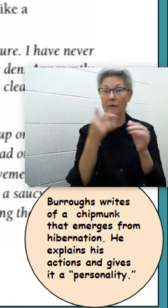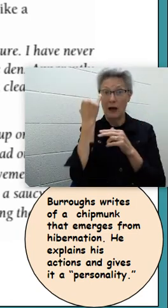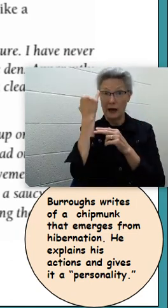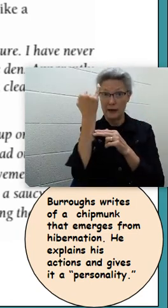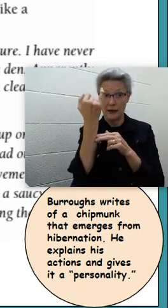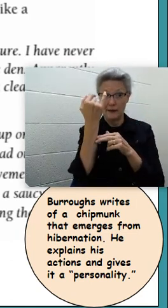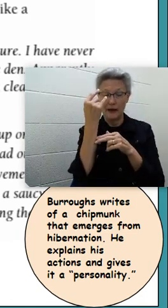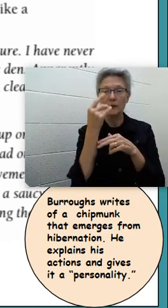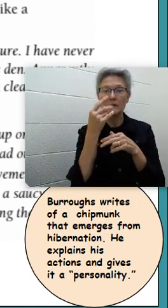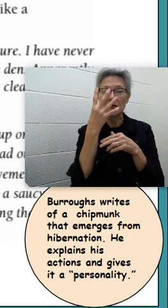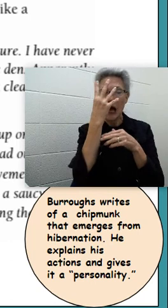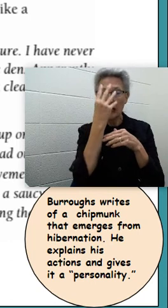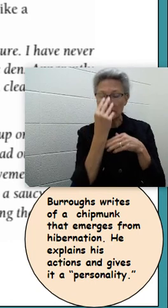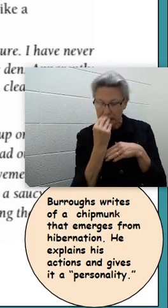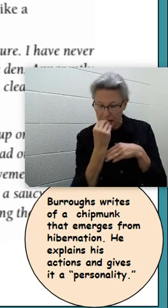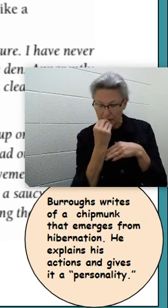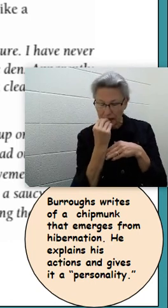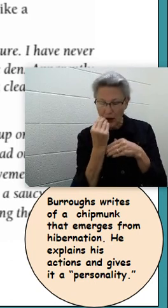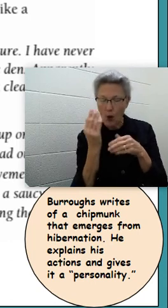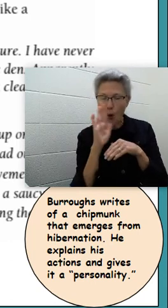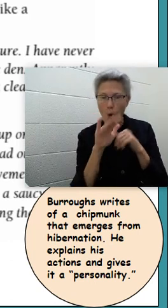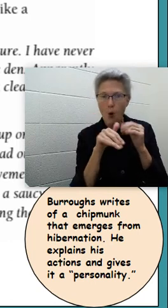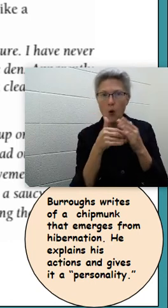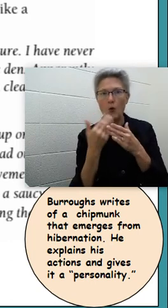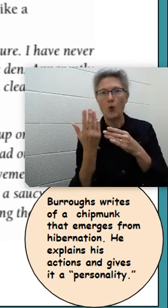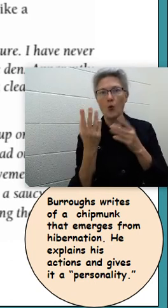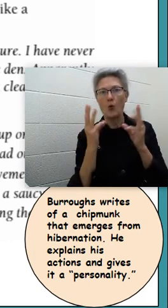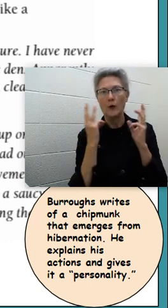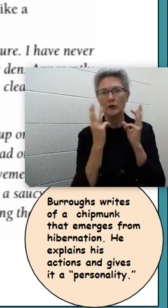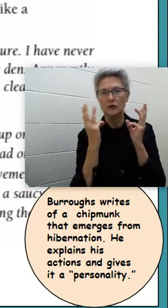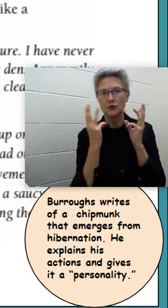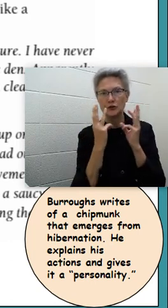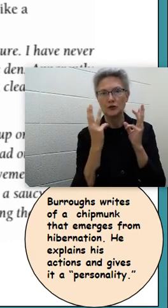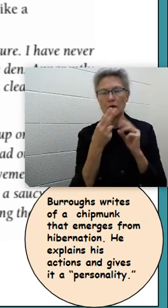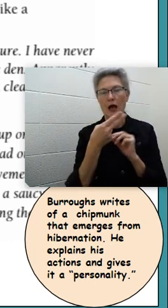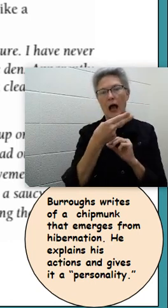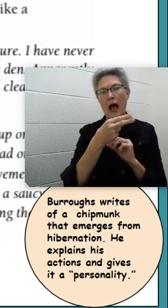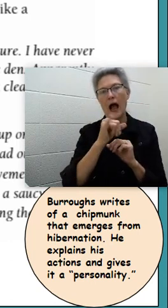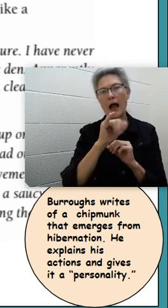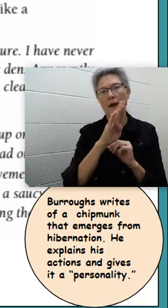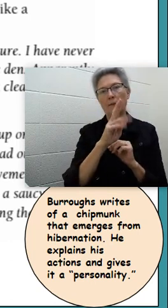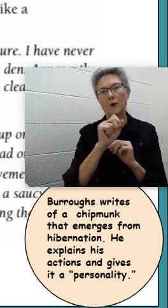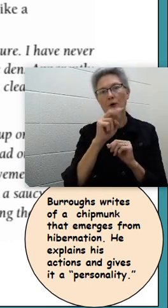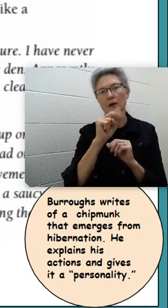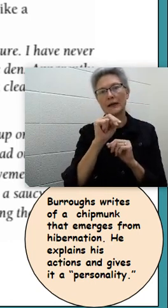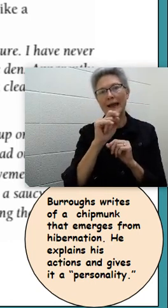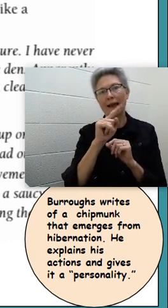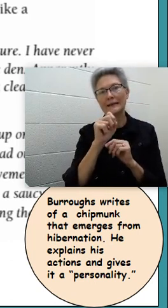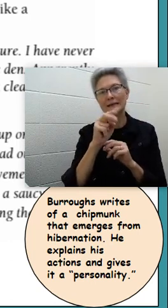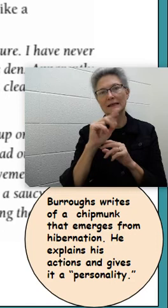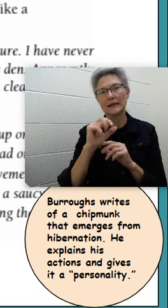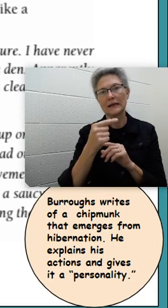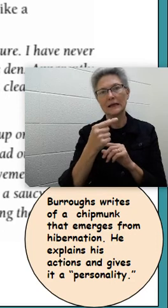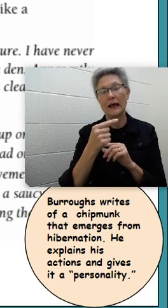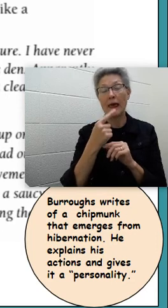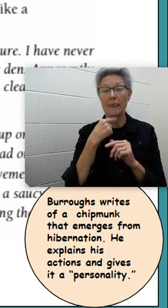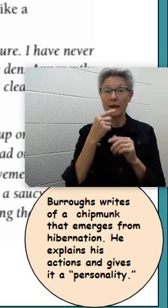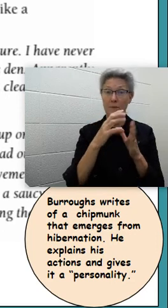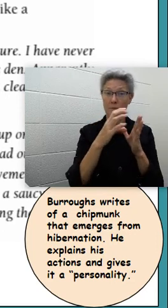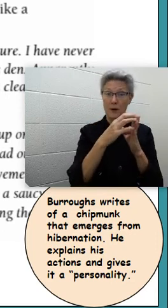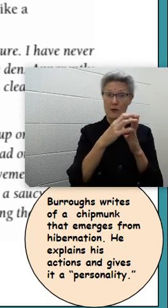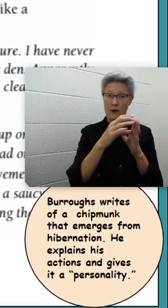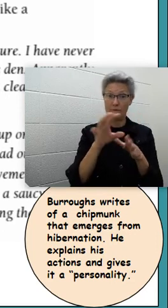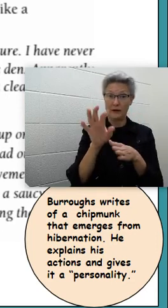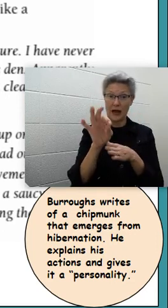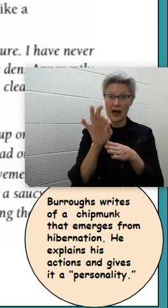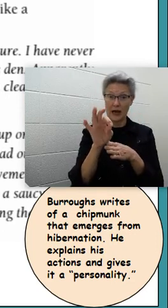was hibernating. Then jumping to paragraph 9, again, we get that just visualization. I